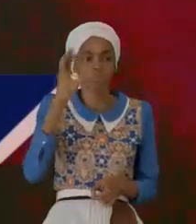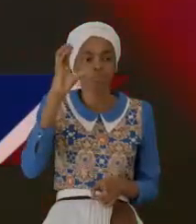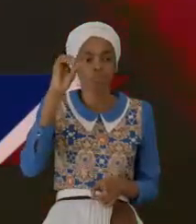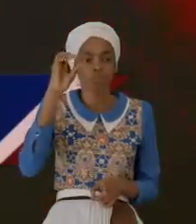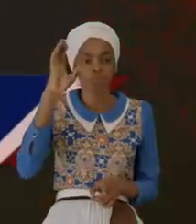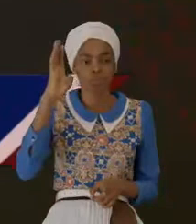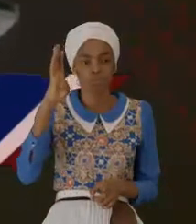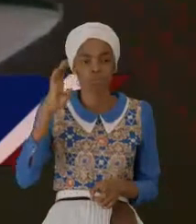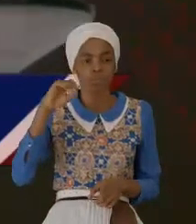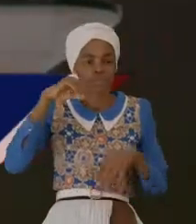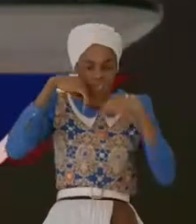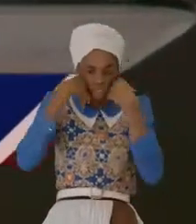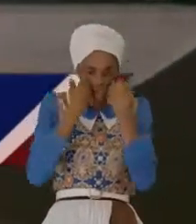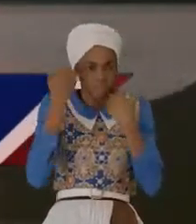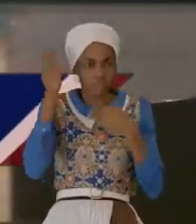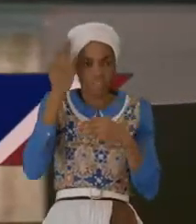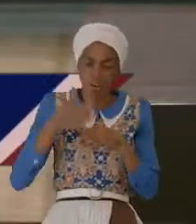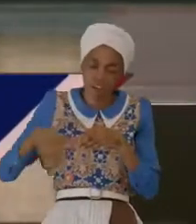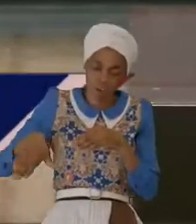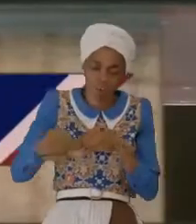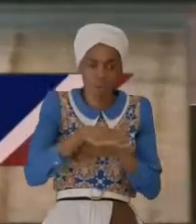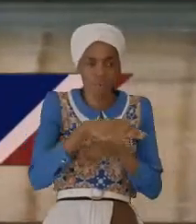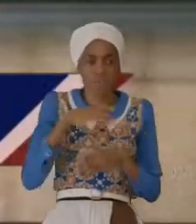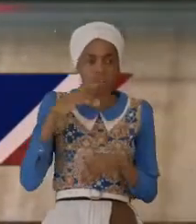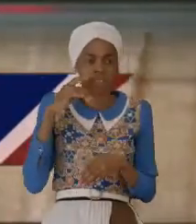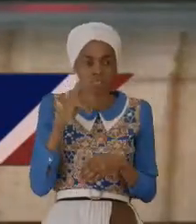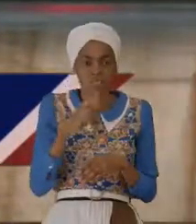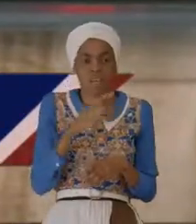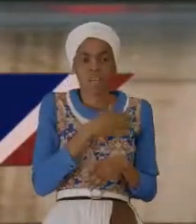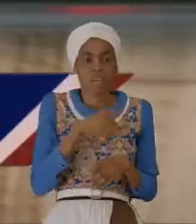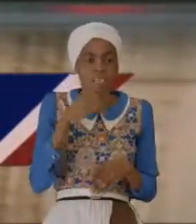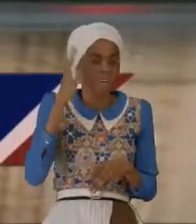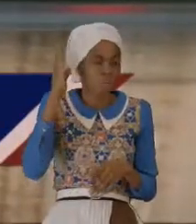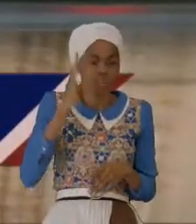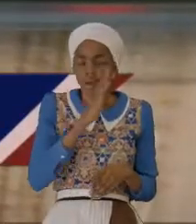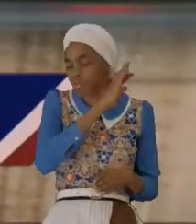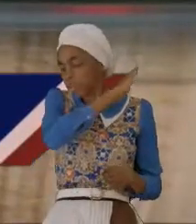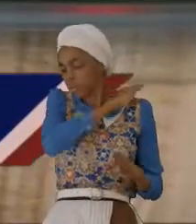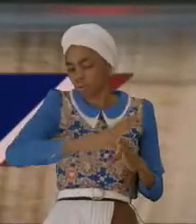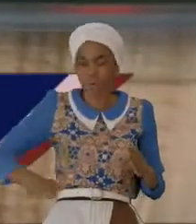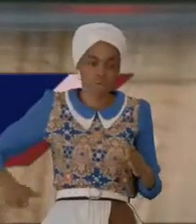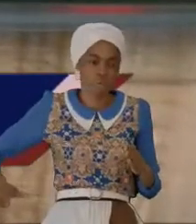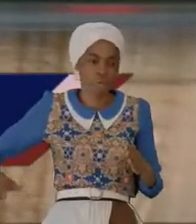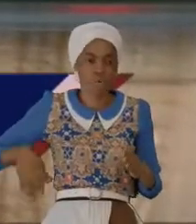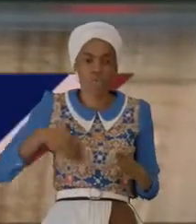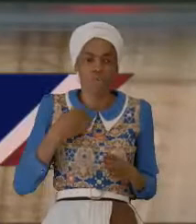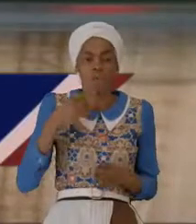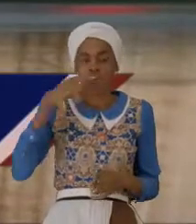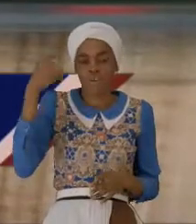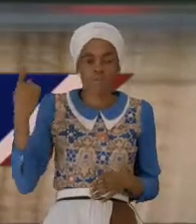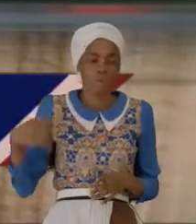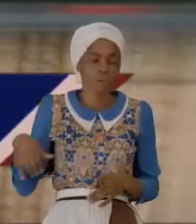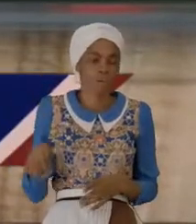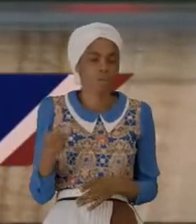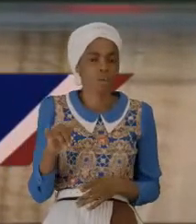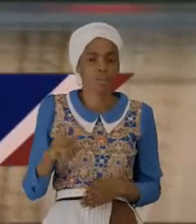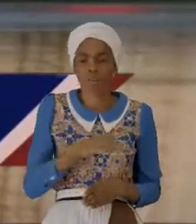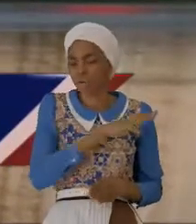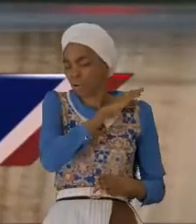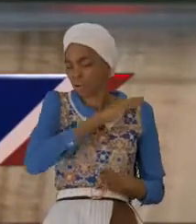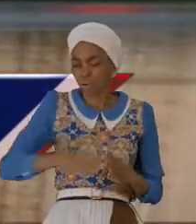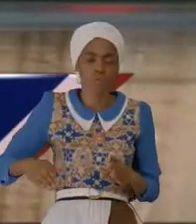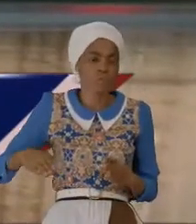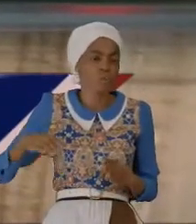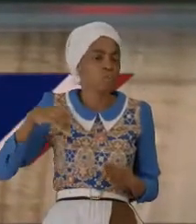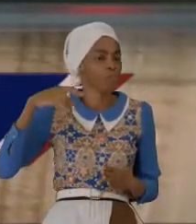shall cover thee and thou shall be cut off forever cut off forever coach